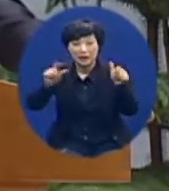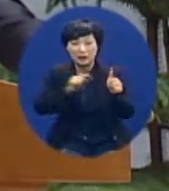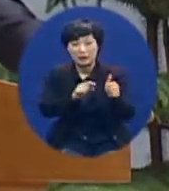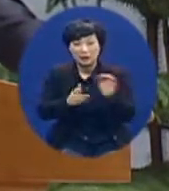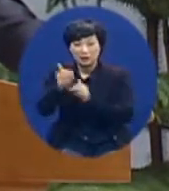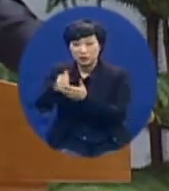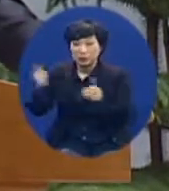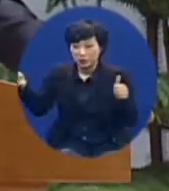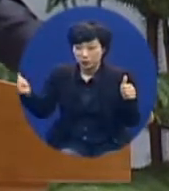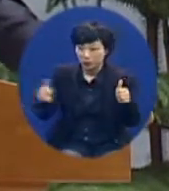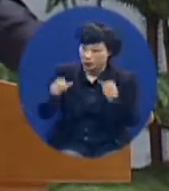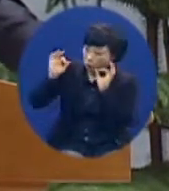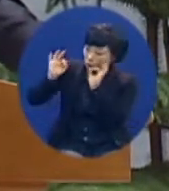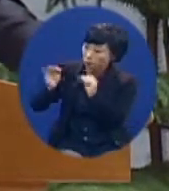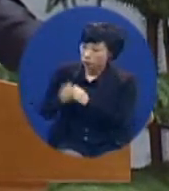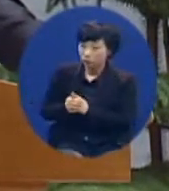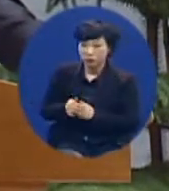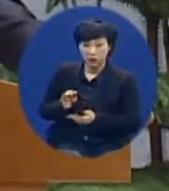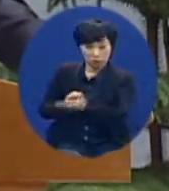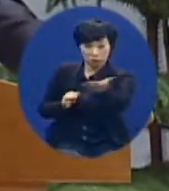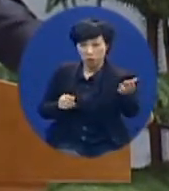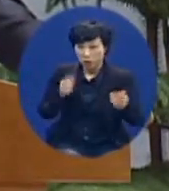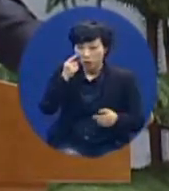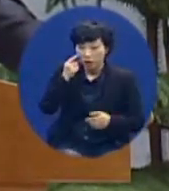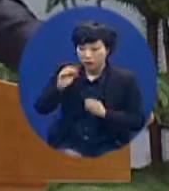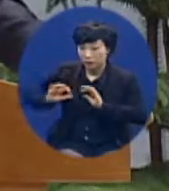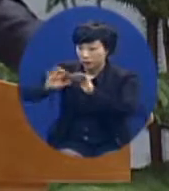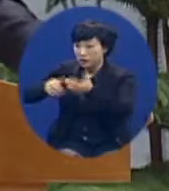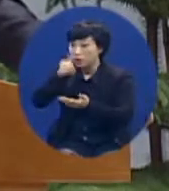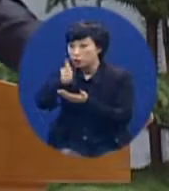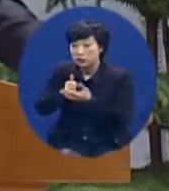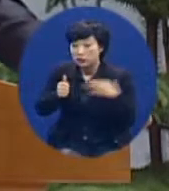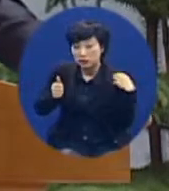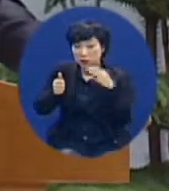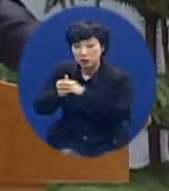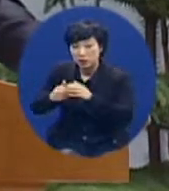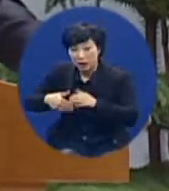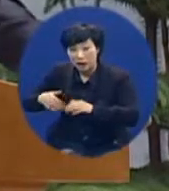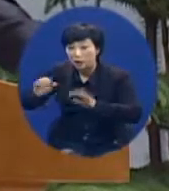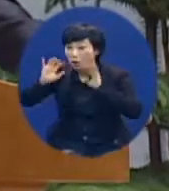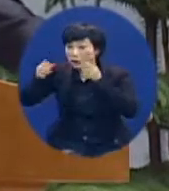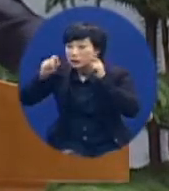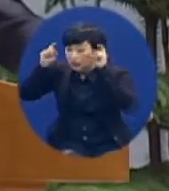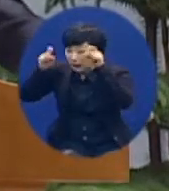the Lamb who takes away the sin of the world.